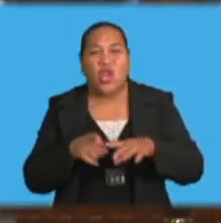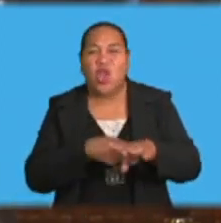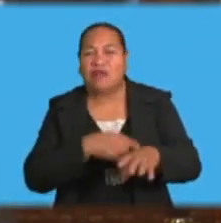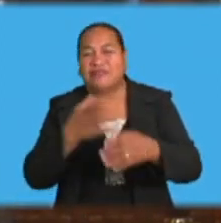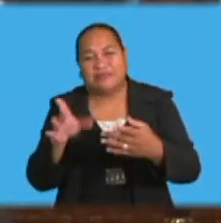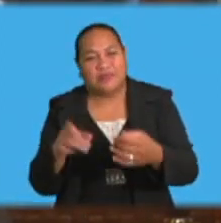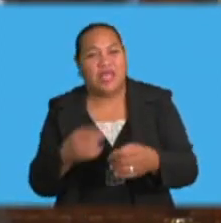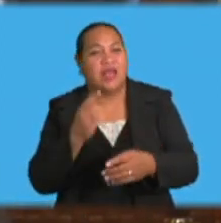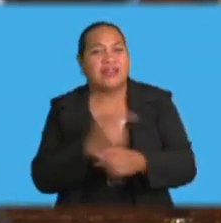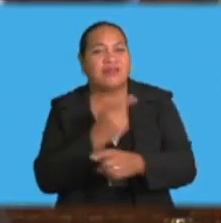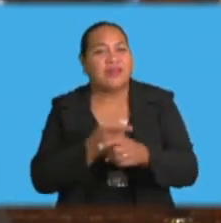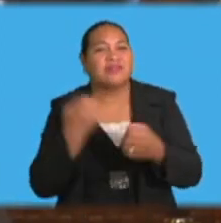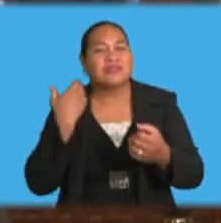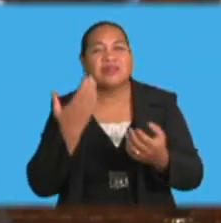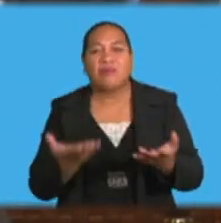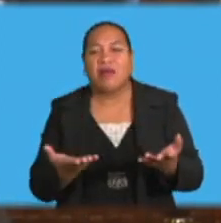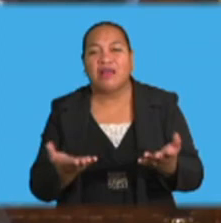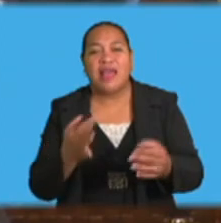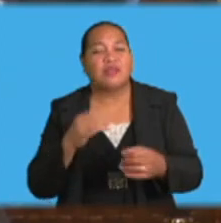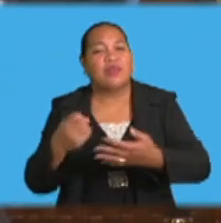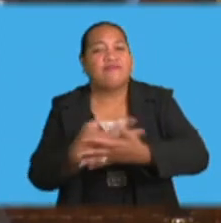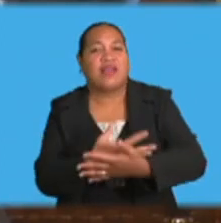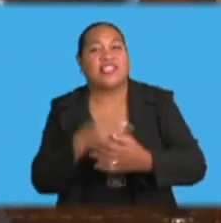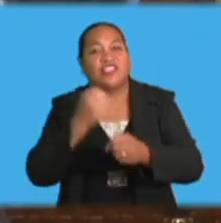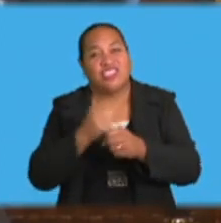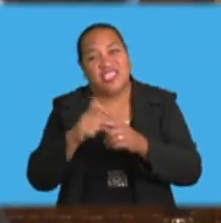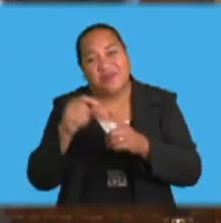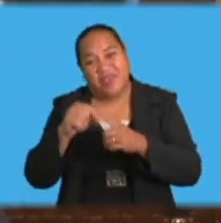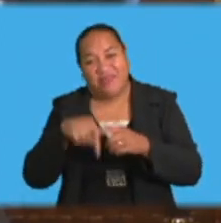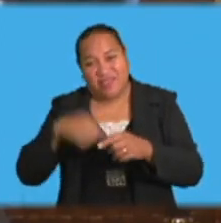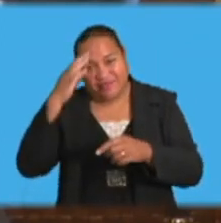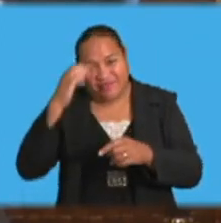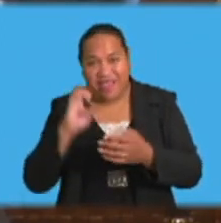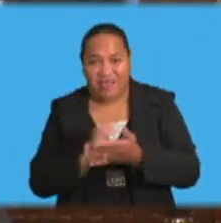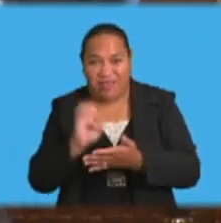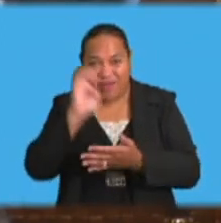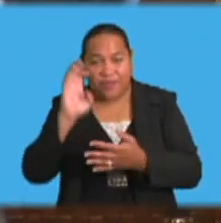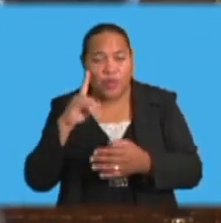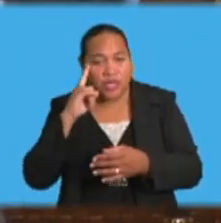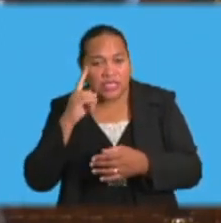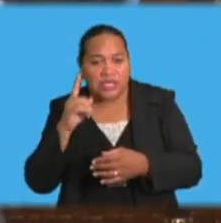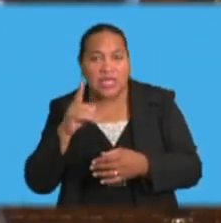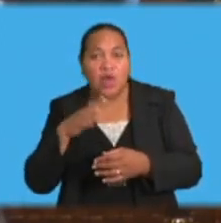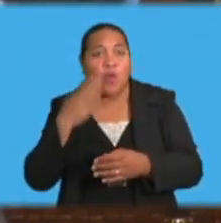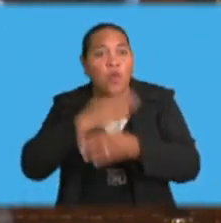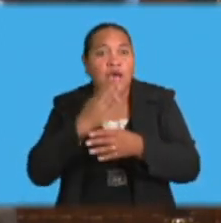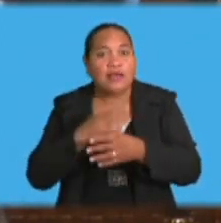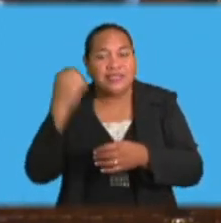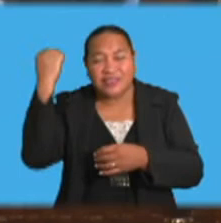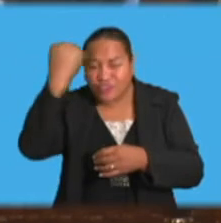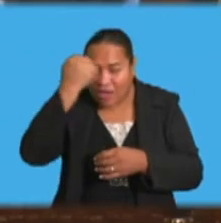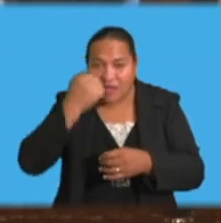labor supply, national productivity, and GDP. And also wish to highlight that work-related stress,